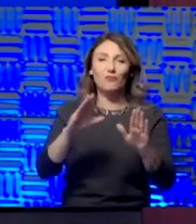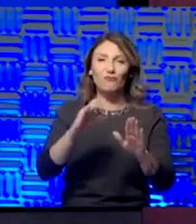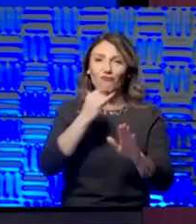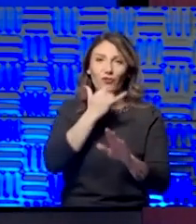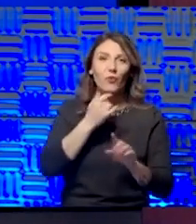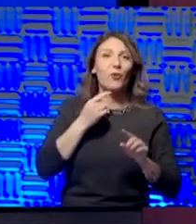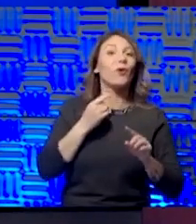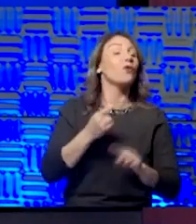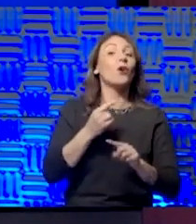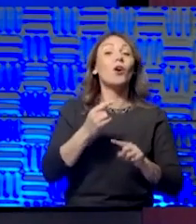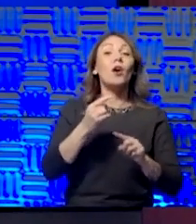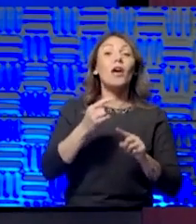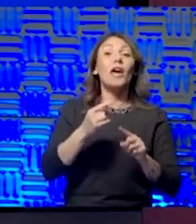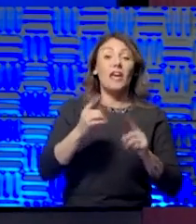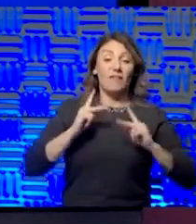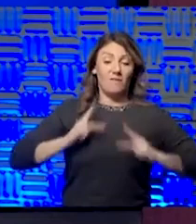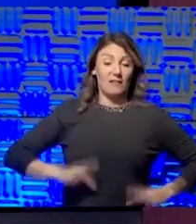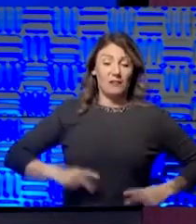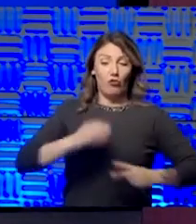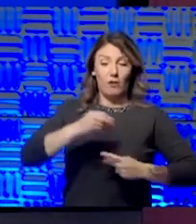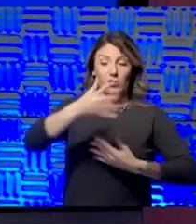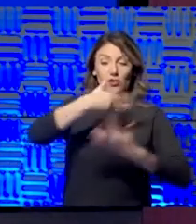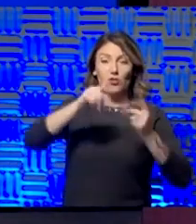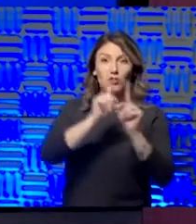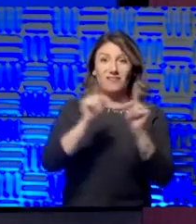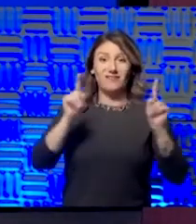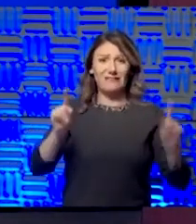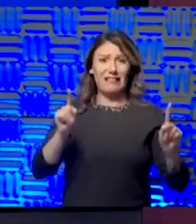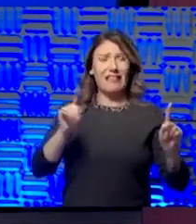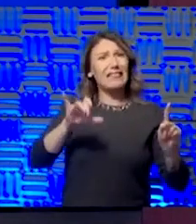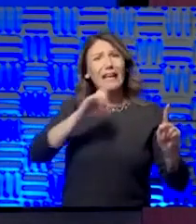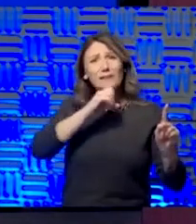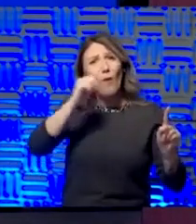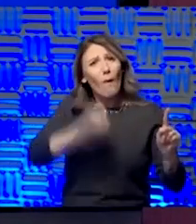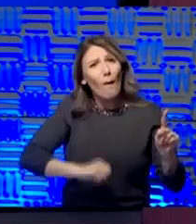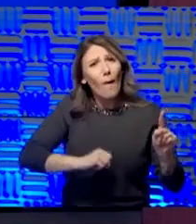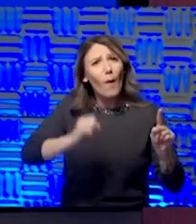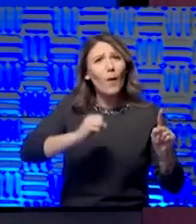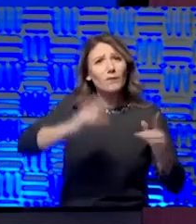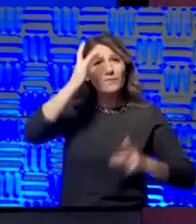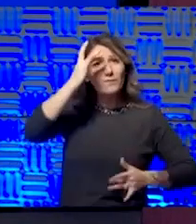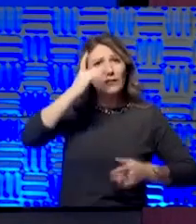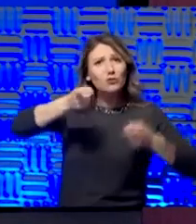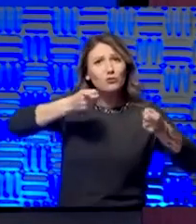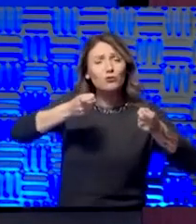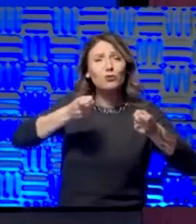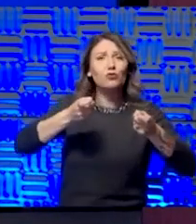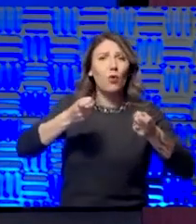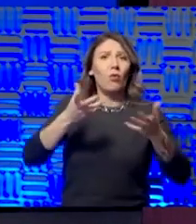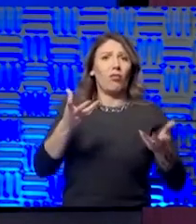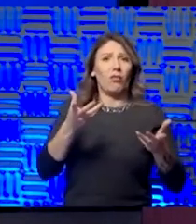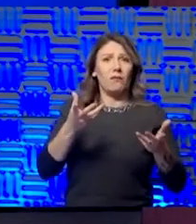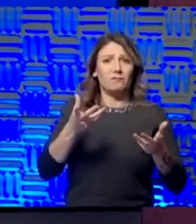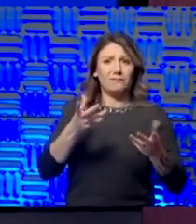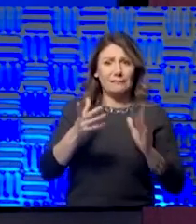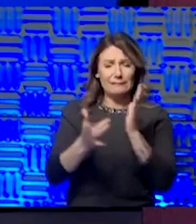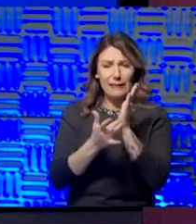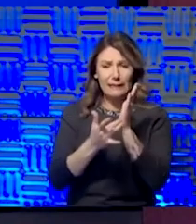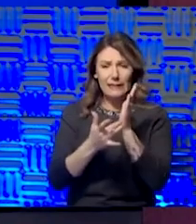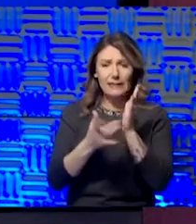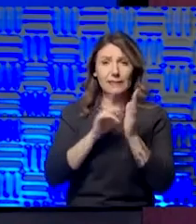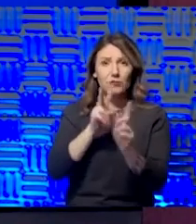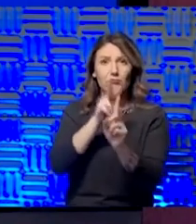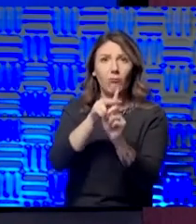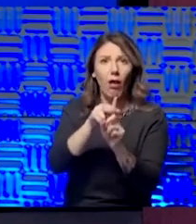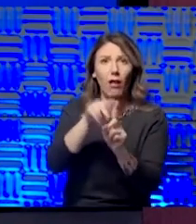social distancing and physical distancing is. Those are old infection control techniques. They've just been applied to this pandemic because we didn't have any other